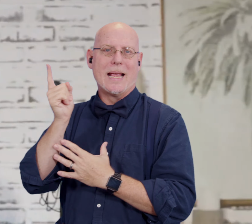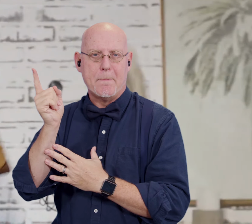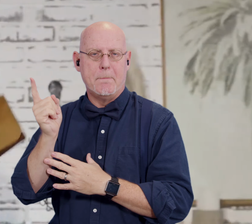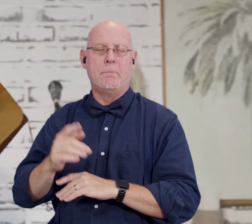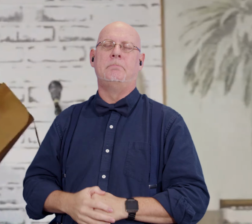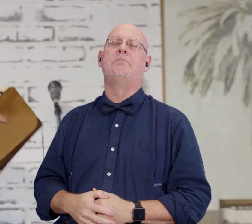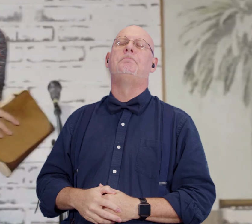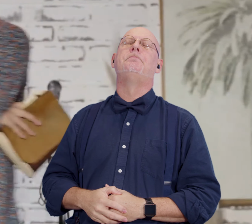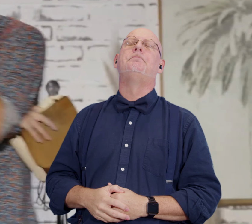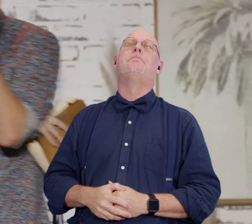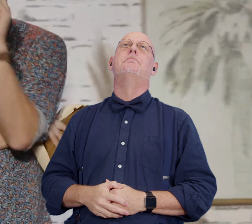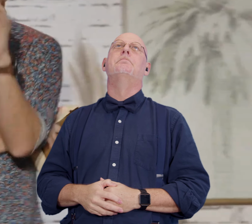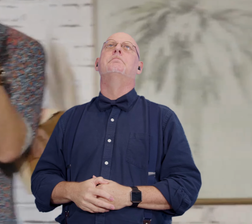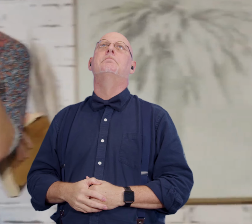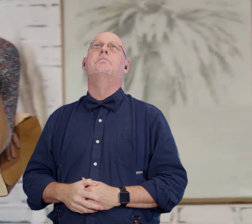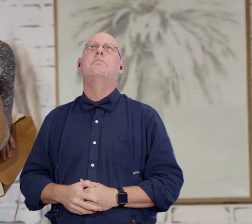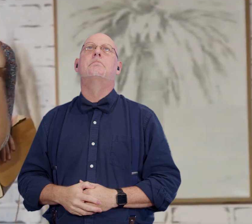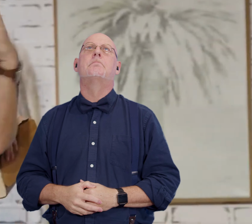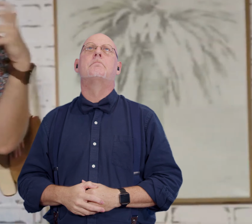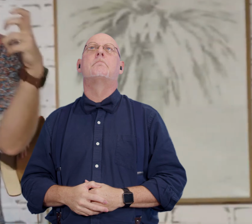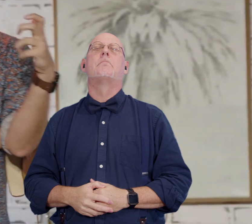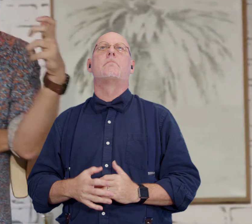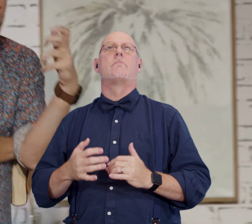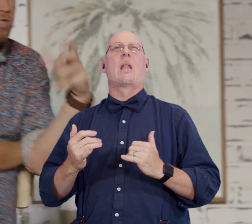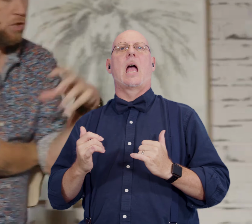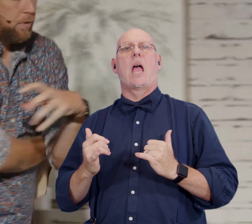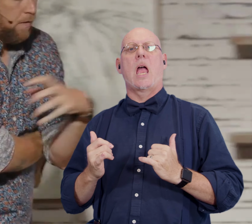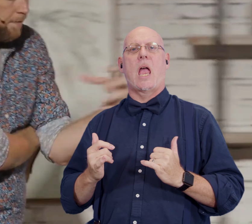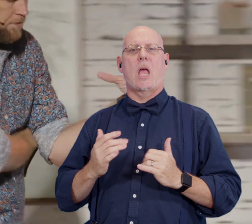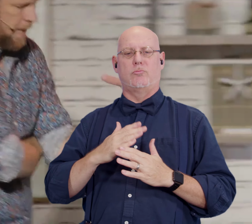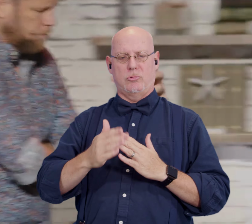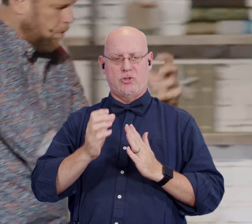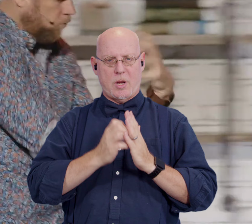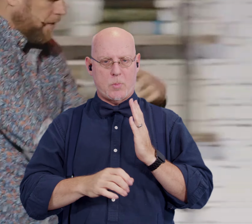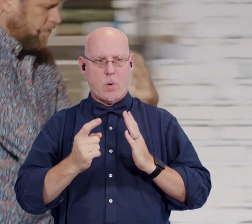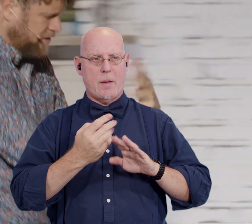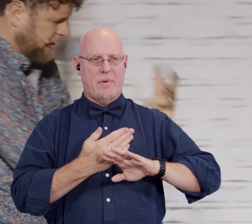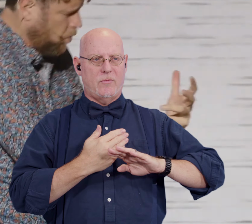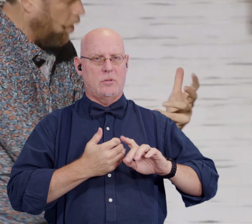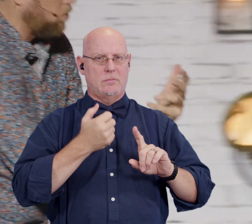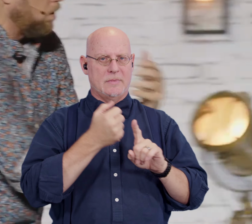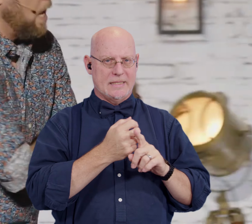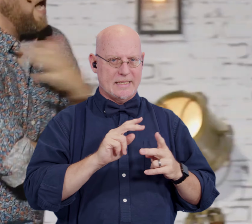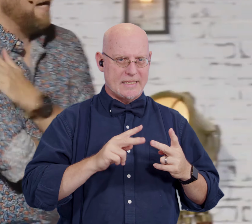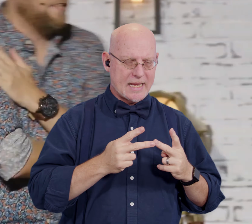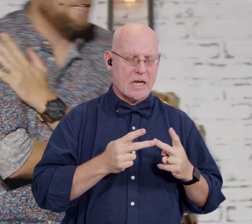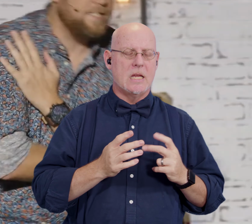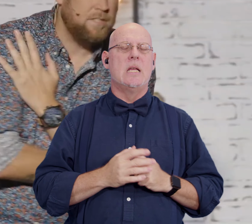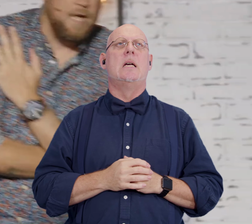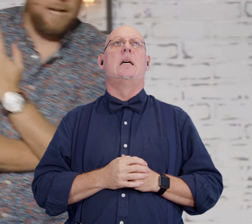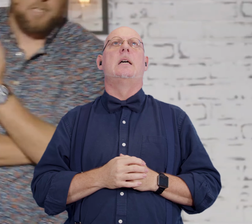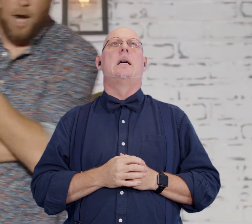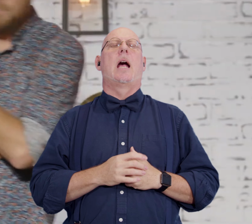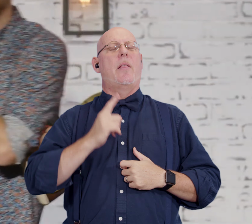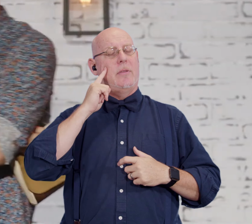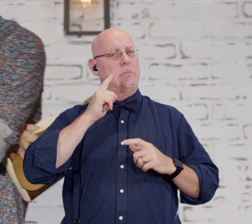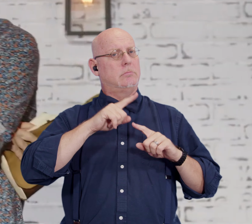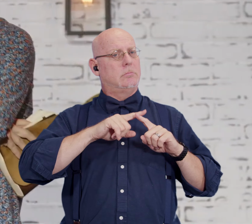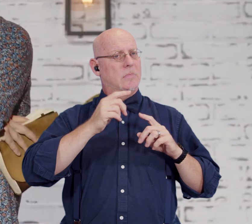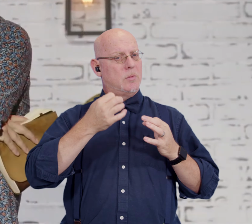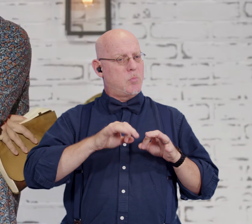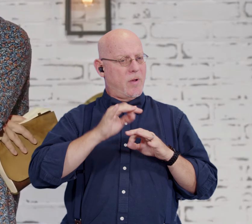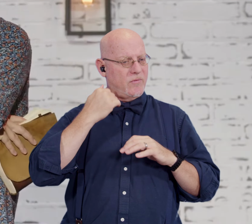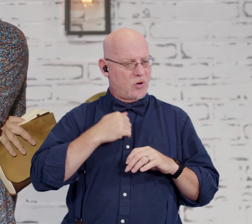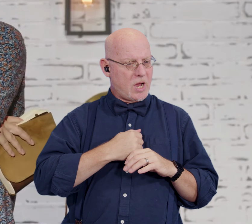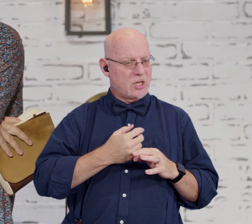him. And so at this juncture, as we wrap up chapter one, before we get to a second oracle, I think it's incumbent upon us,